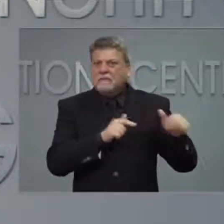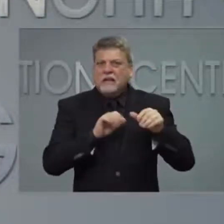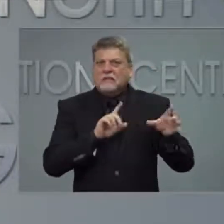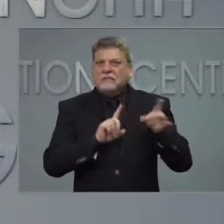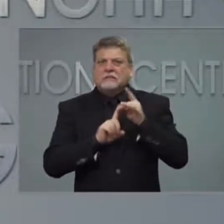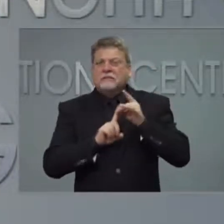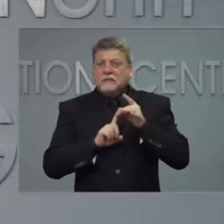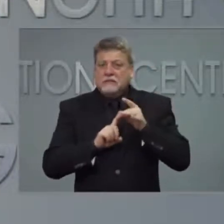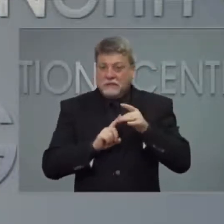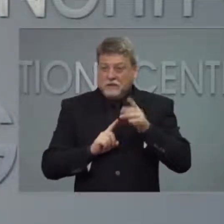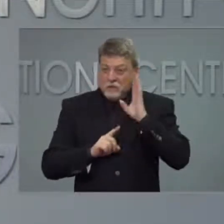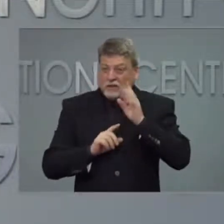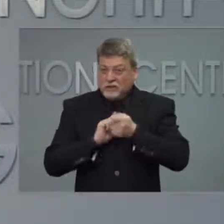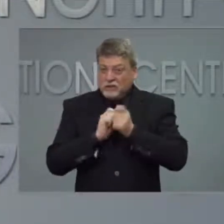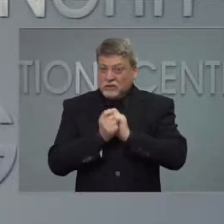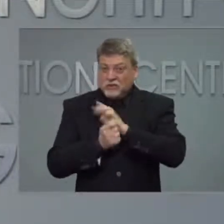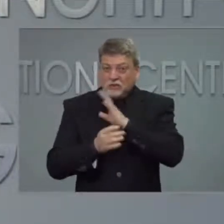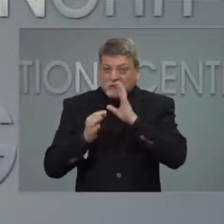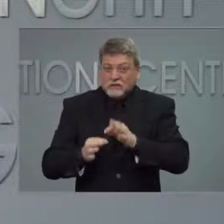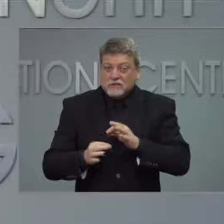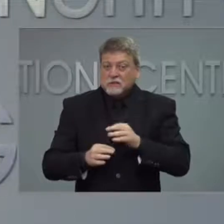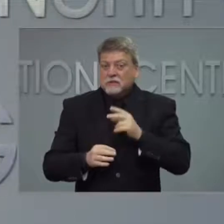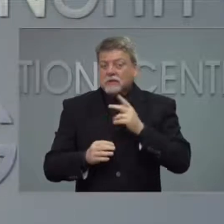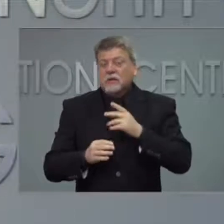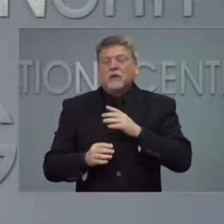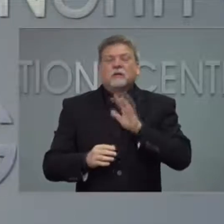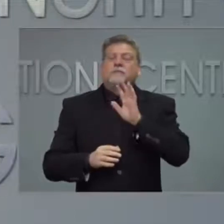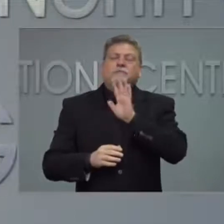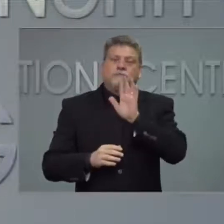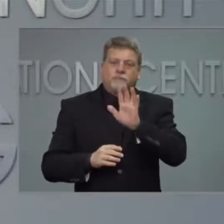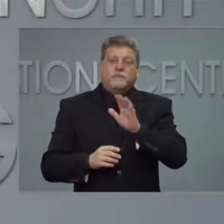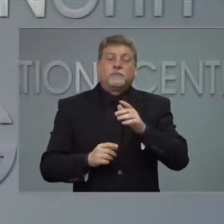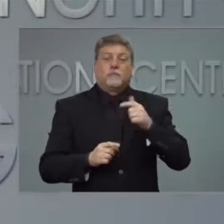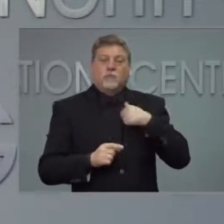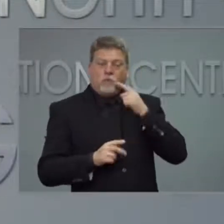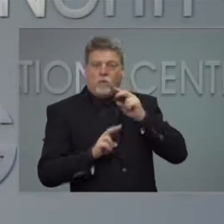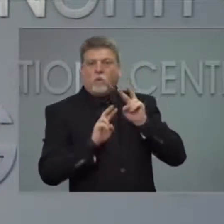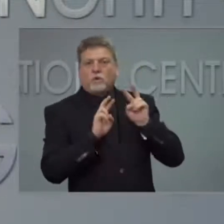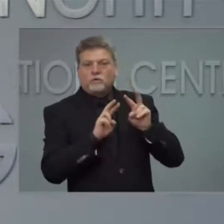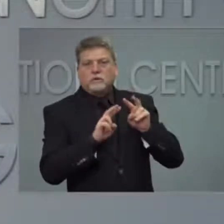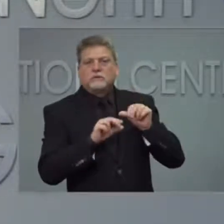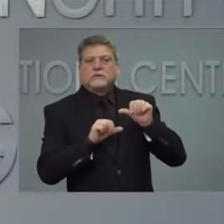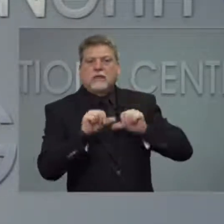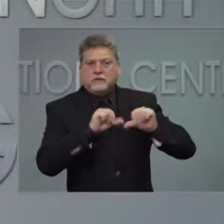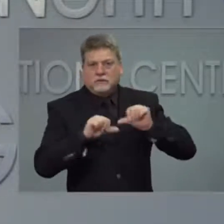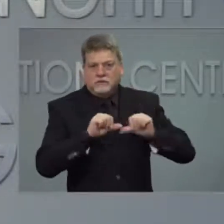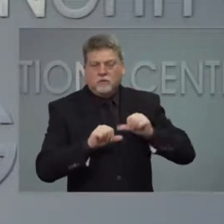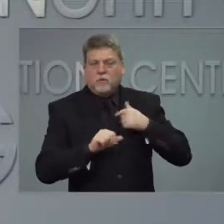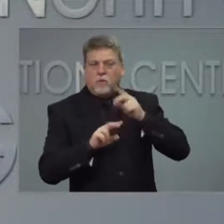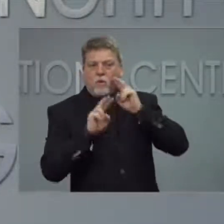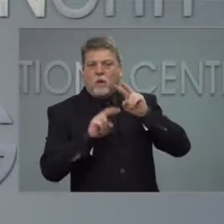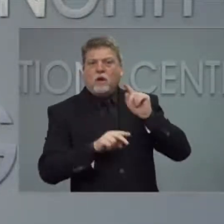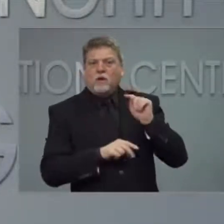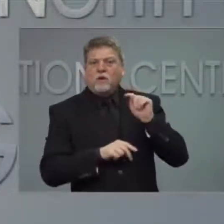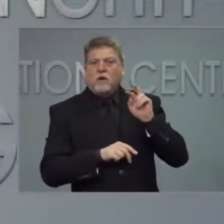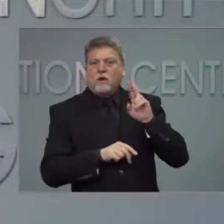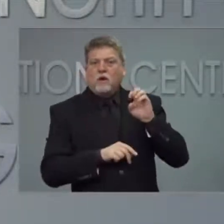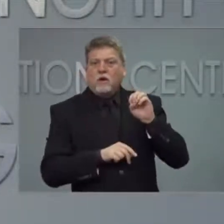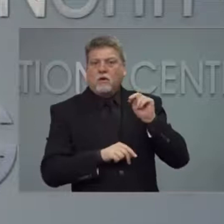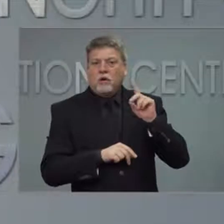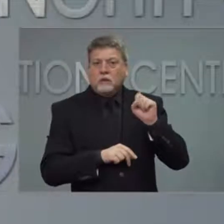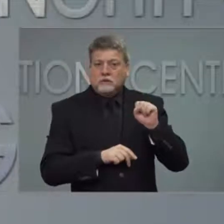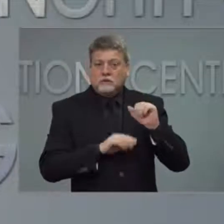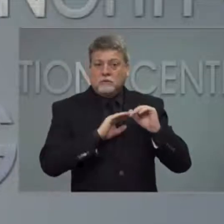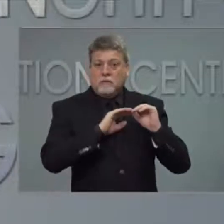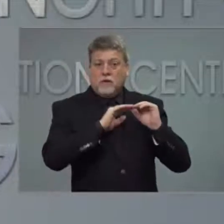data guide our decisions. And if we see that kind of a variant that is causing significant problems,